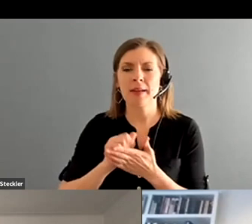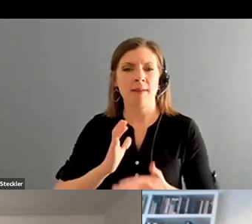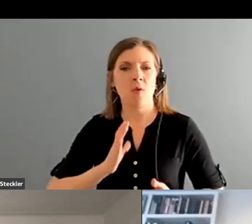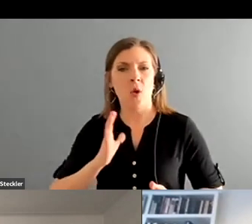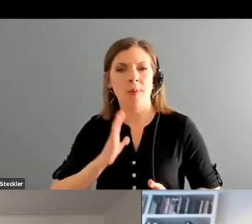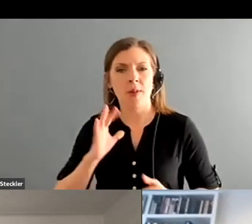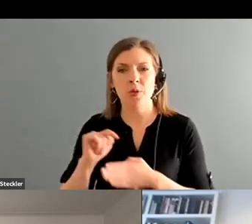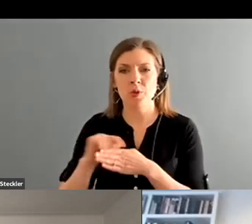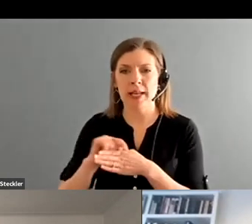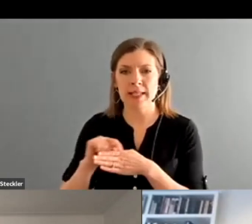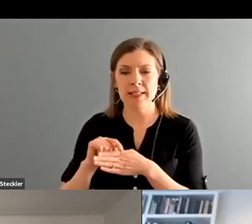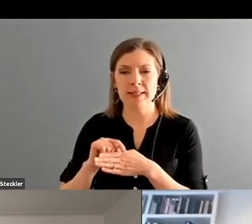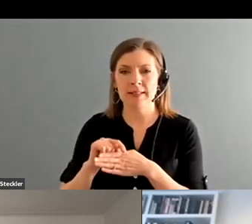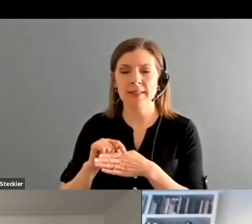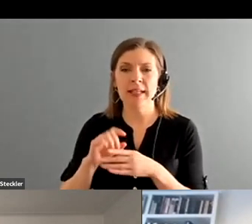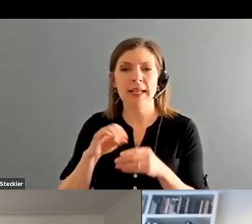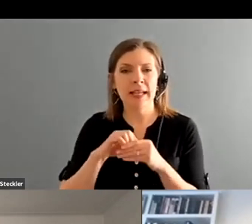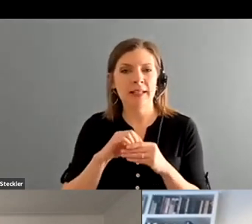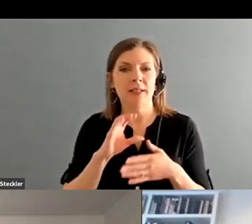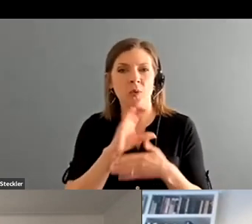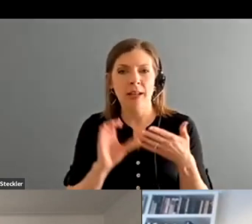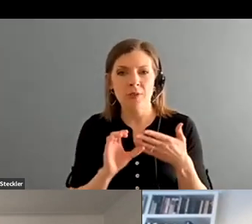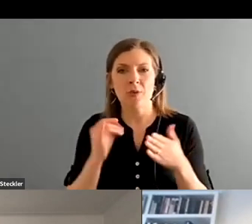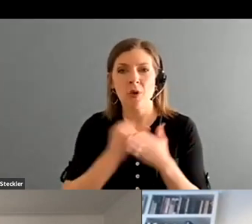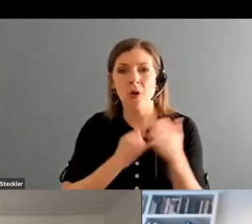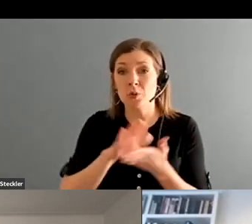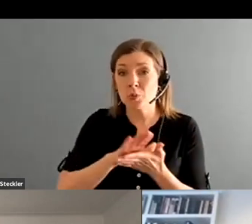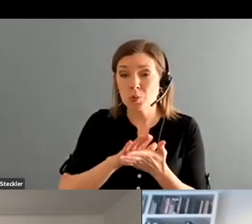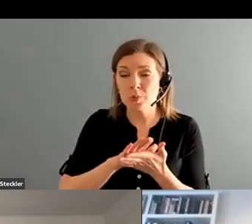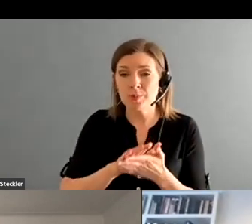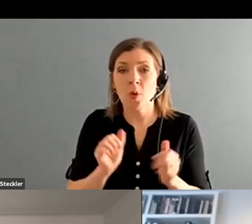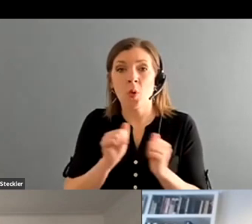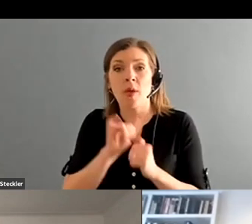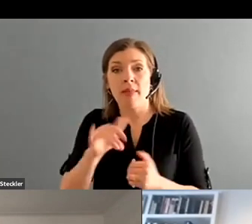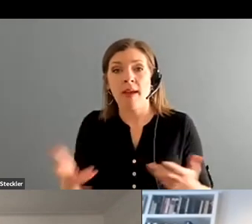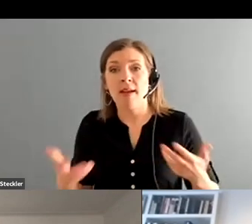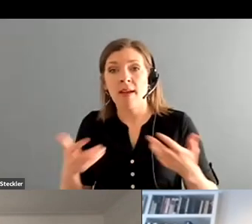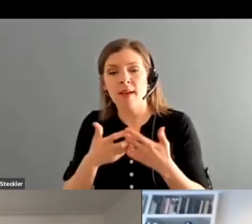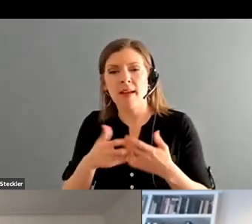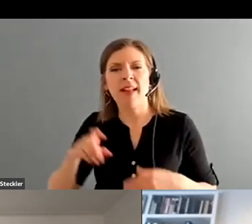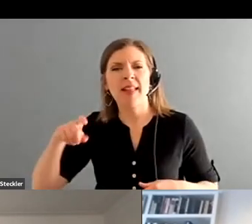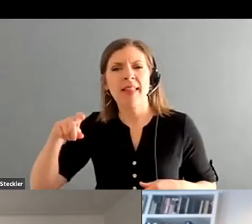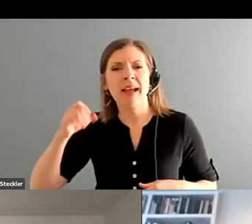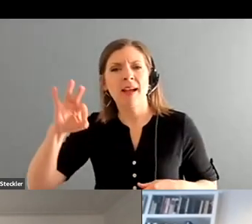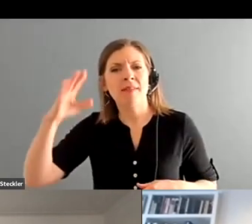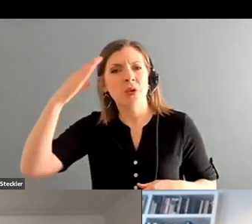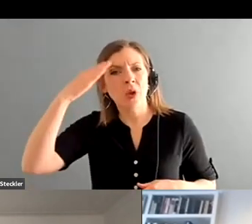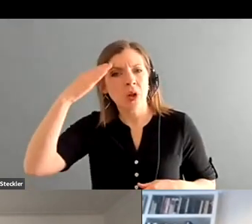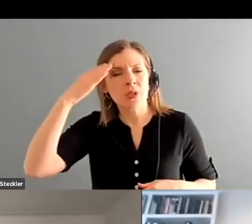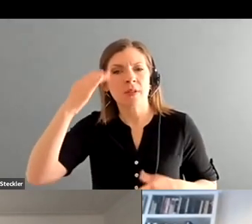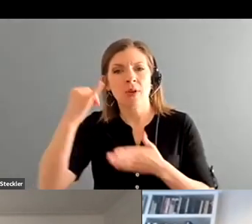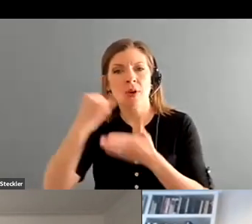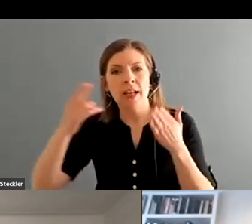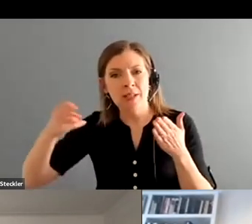formal academic training in credentialed art schools. And with that would come lack of a knowledge of art history and